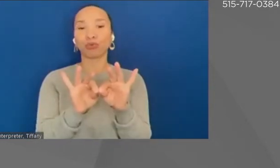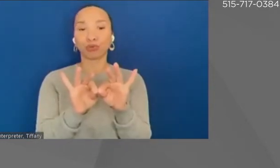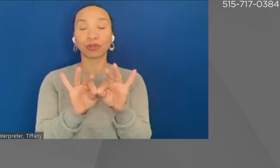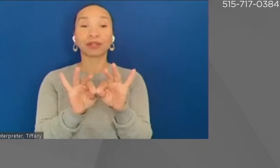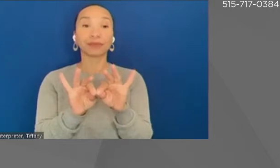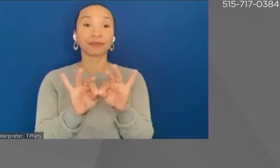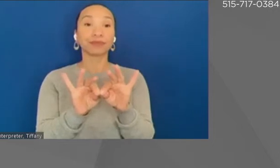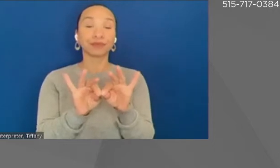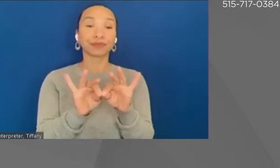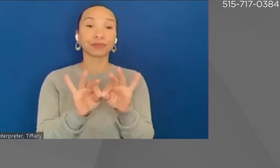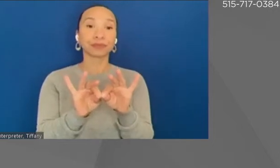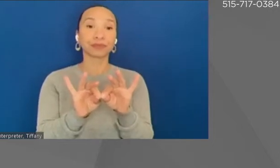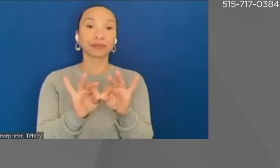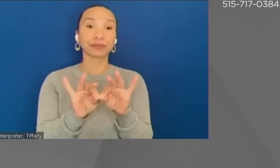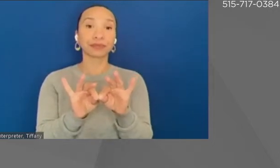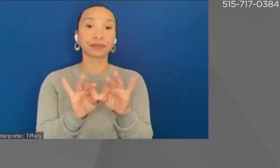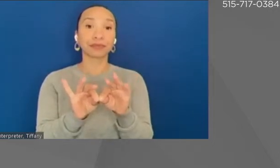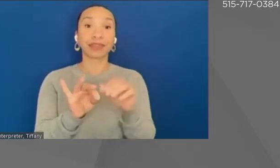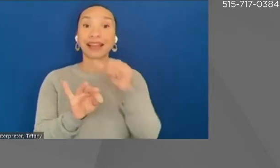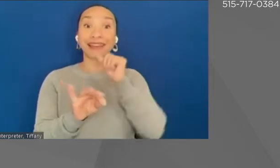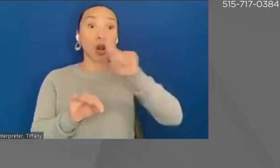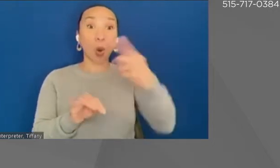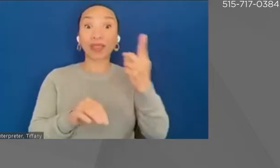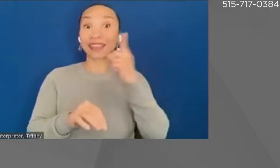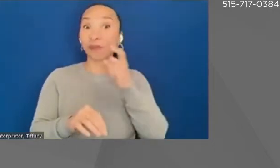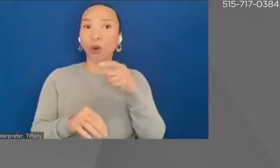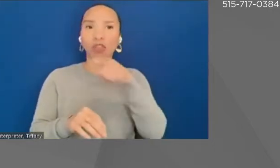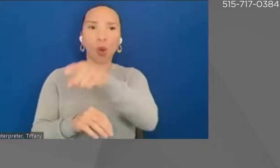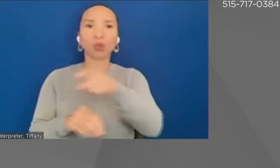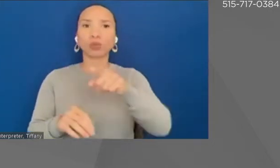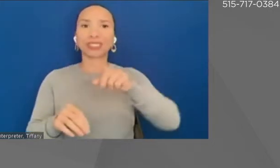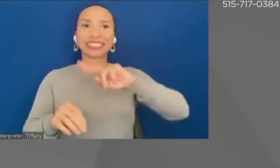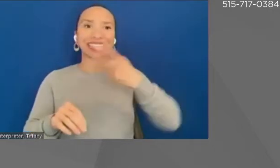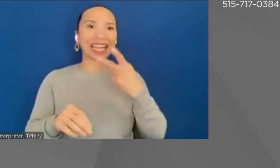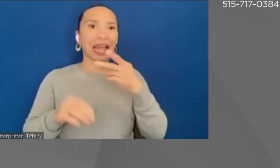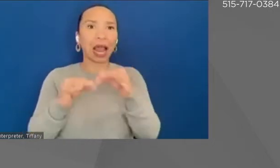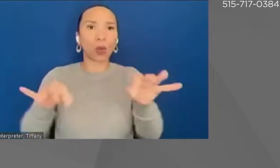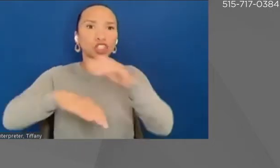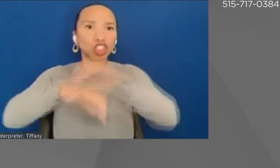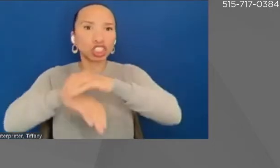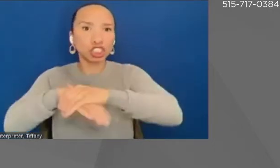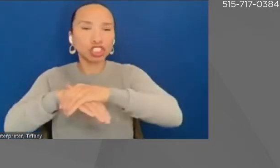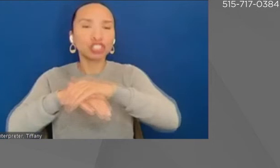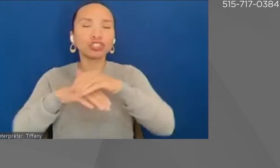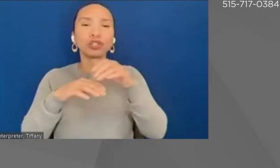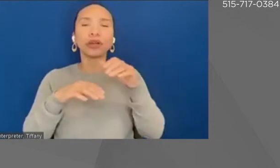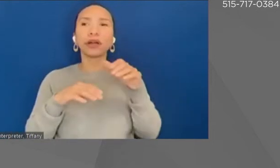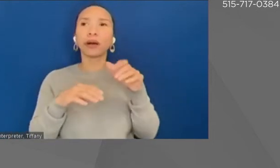for people with a limited English ability, for people who are